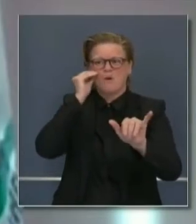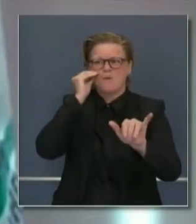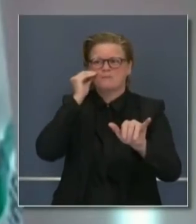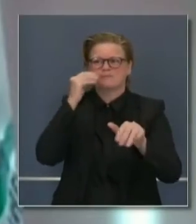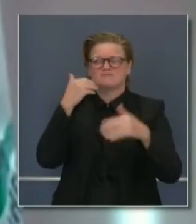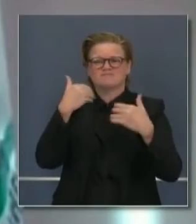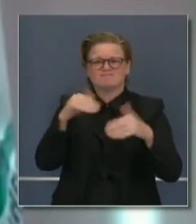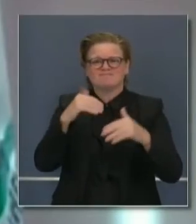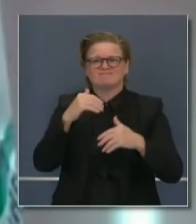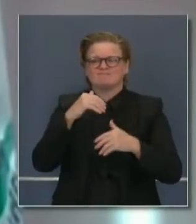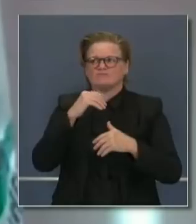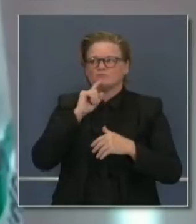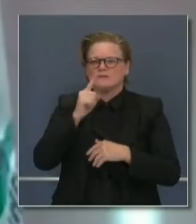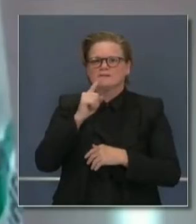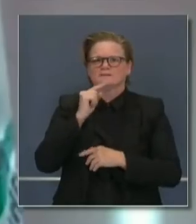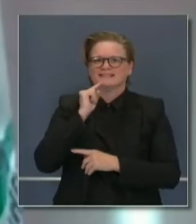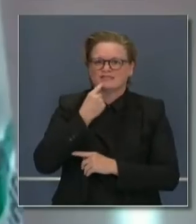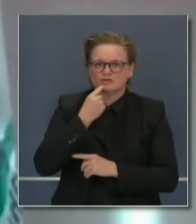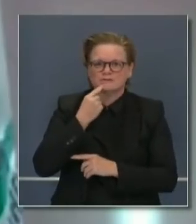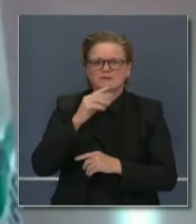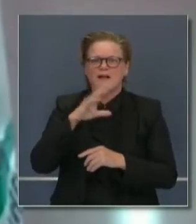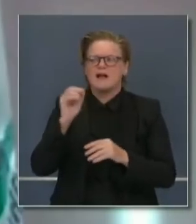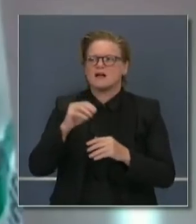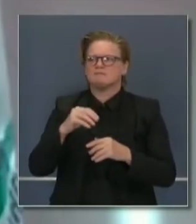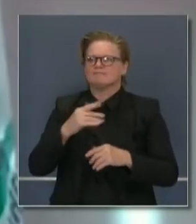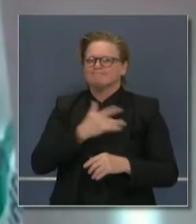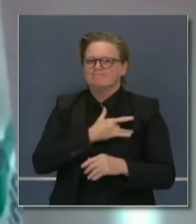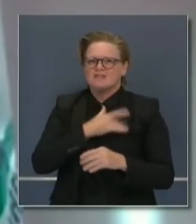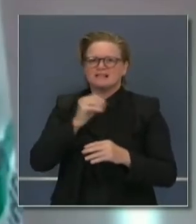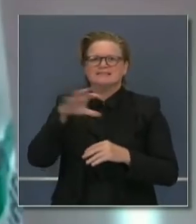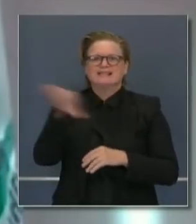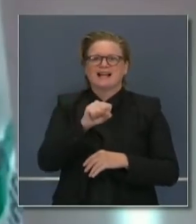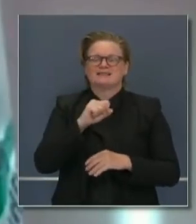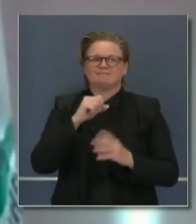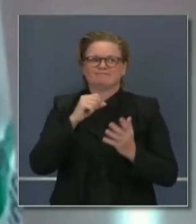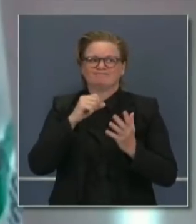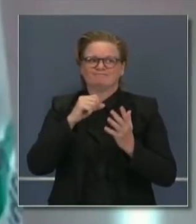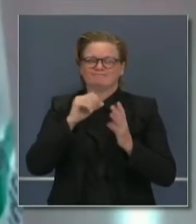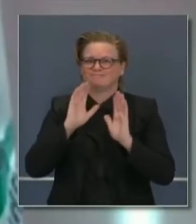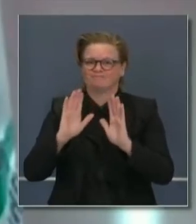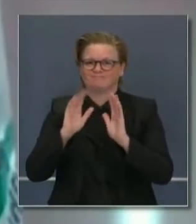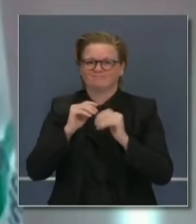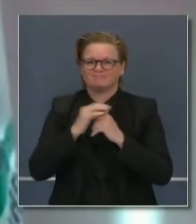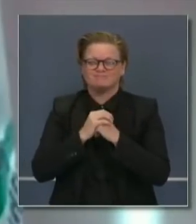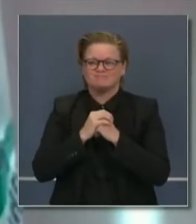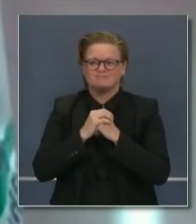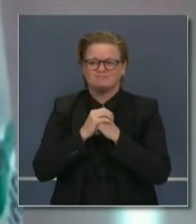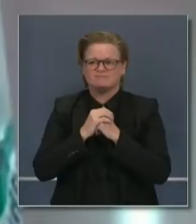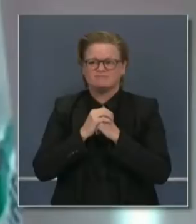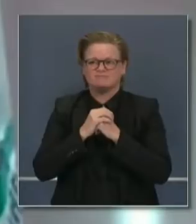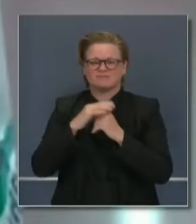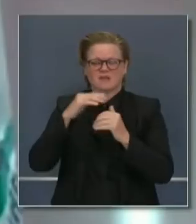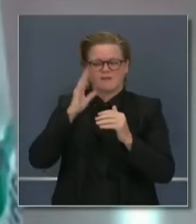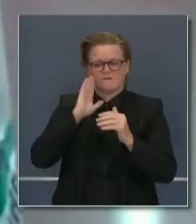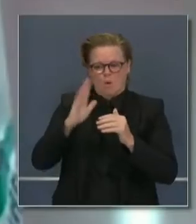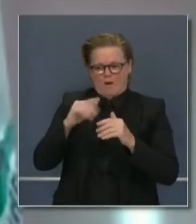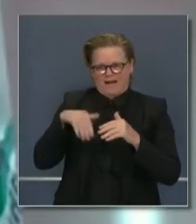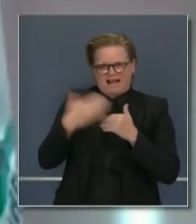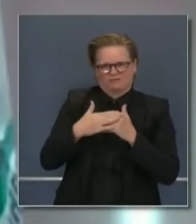that we can actually get through the next many weeks and months, as the governor said, to the hope of vaccine